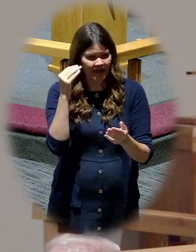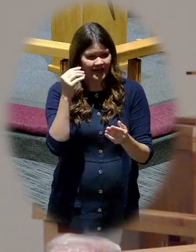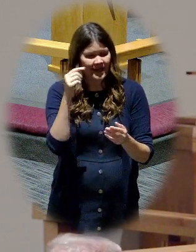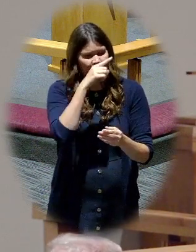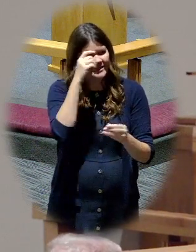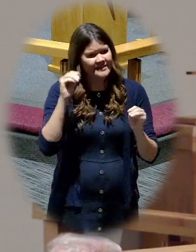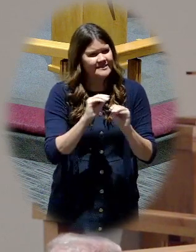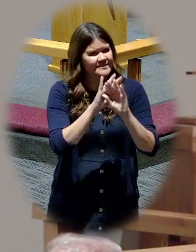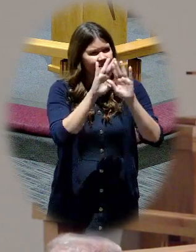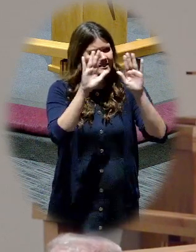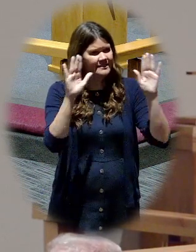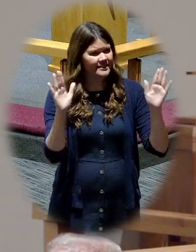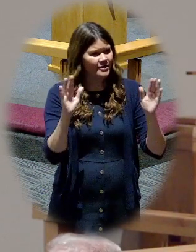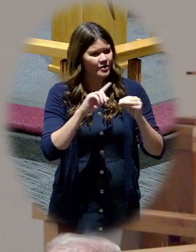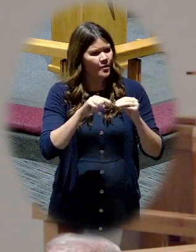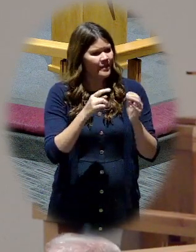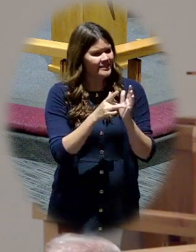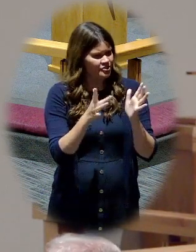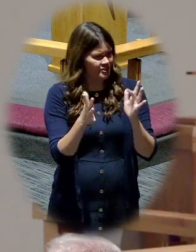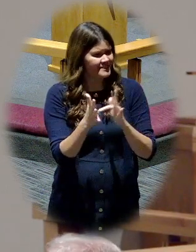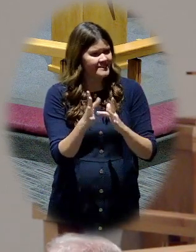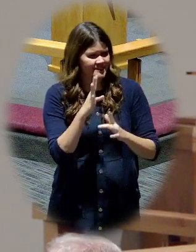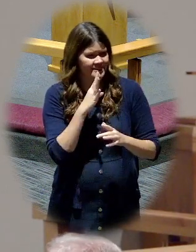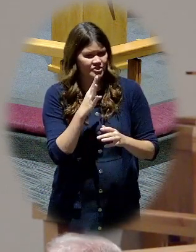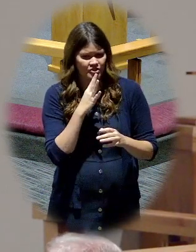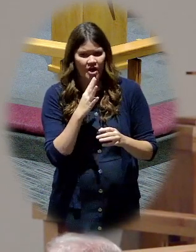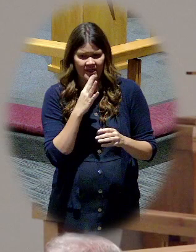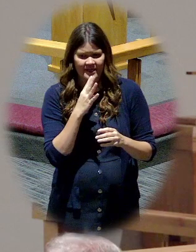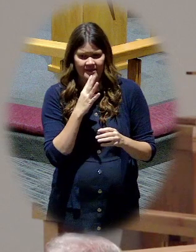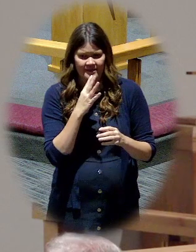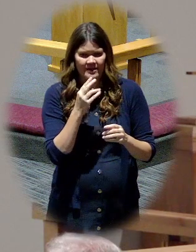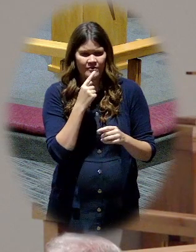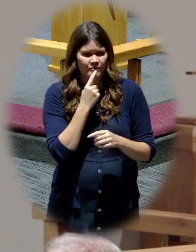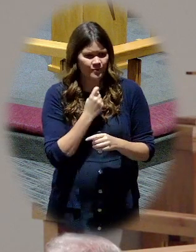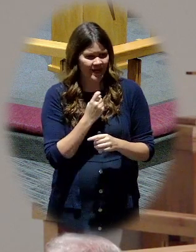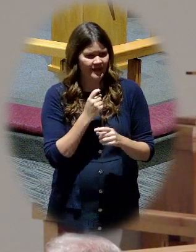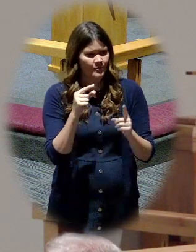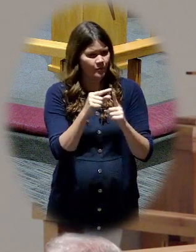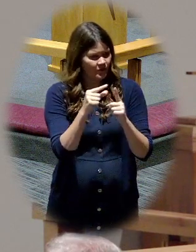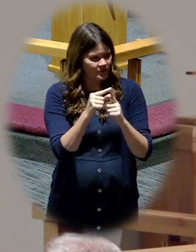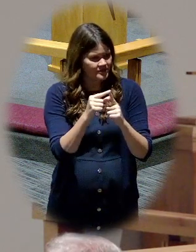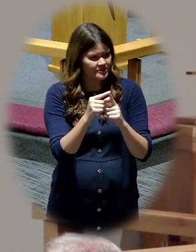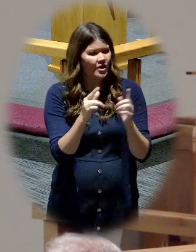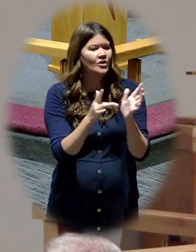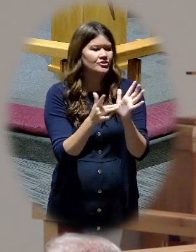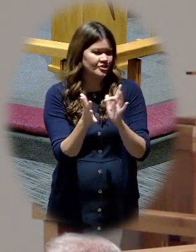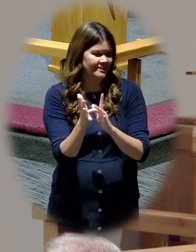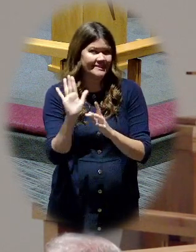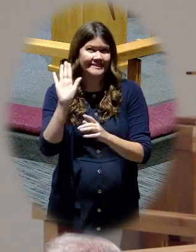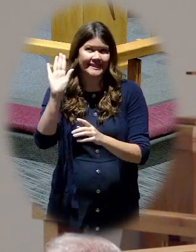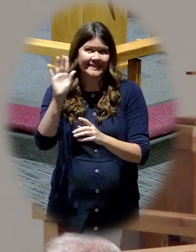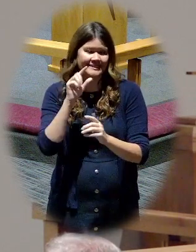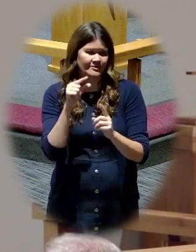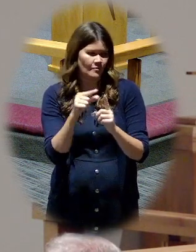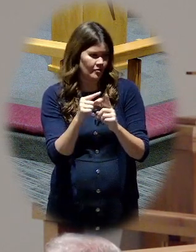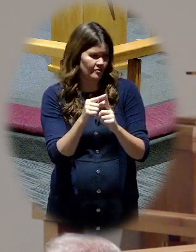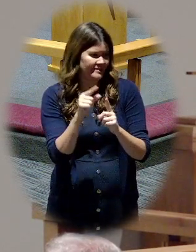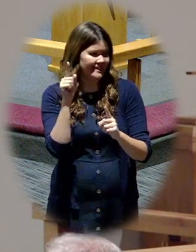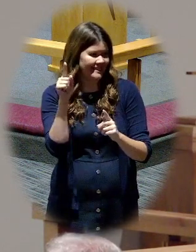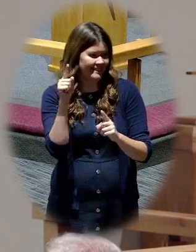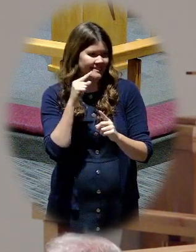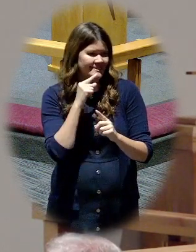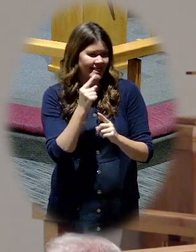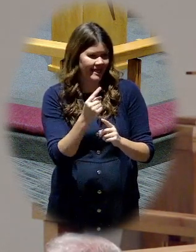to whether or not Jesus actually said these words, because it was in red if he did.